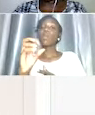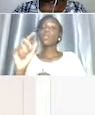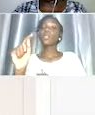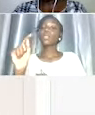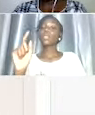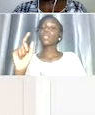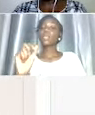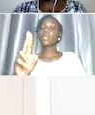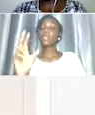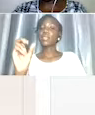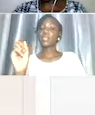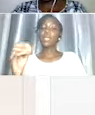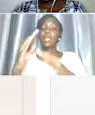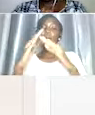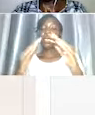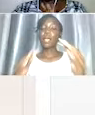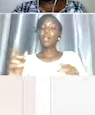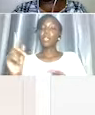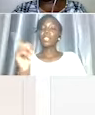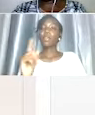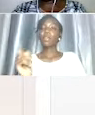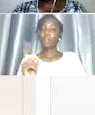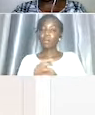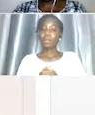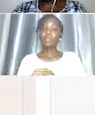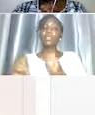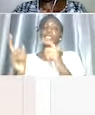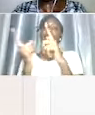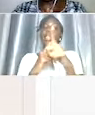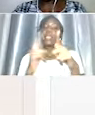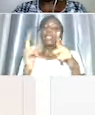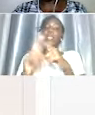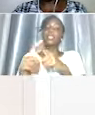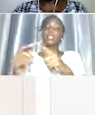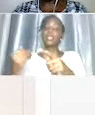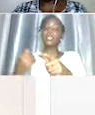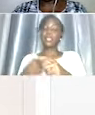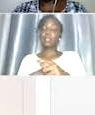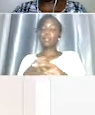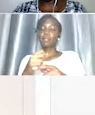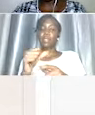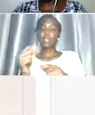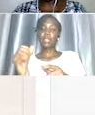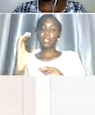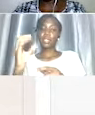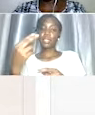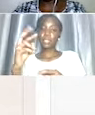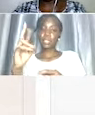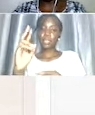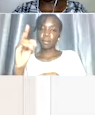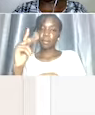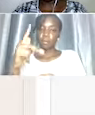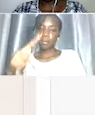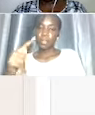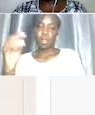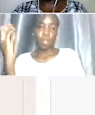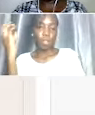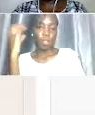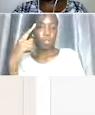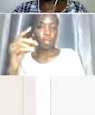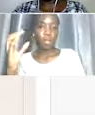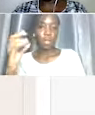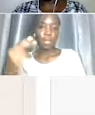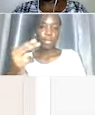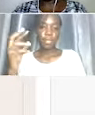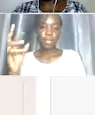Selassie Avenue in Nairobi. And then they also offer CHRP courses for the HR professionals who are logged in. So if